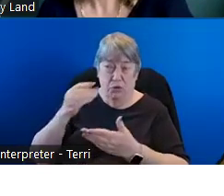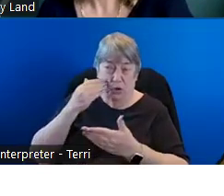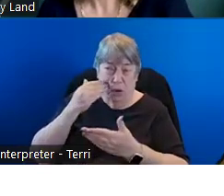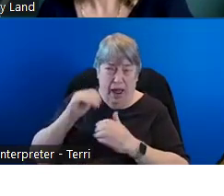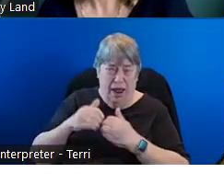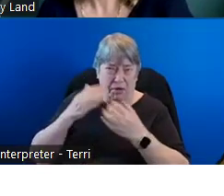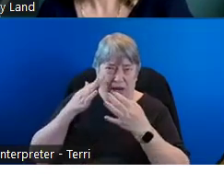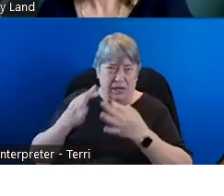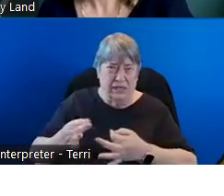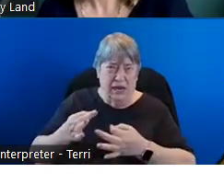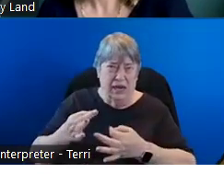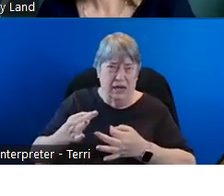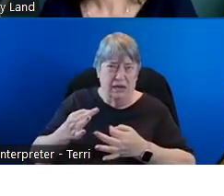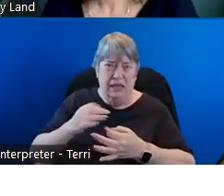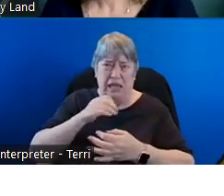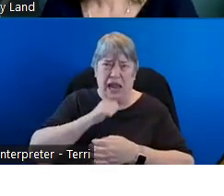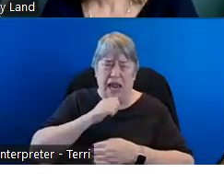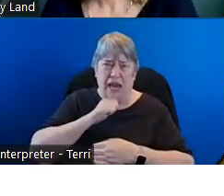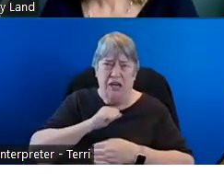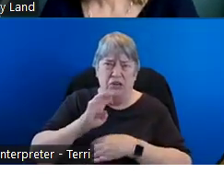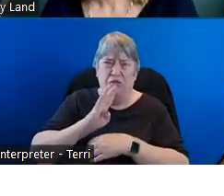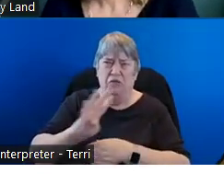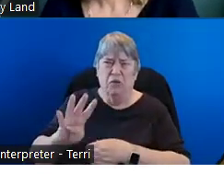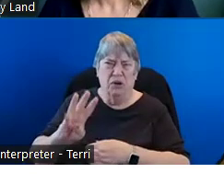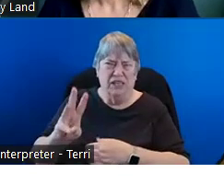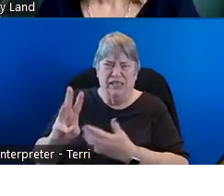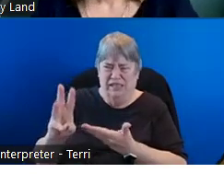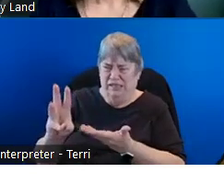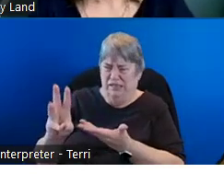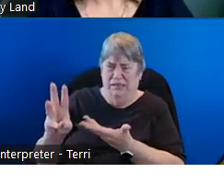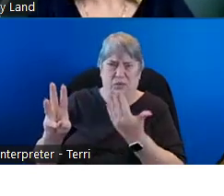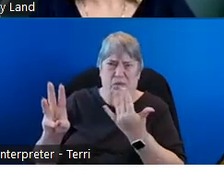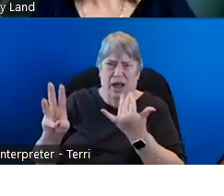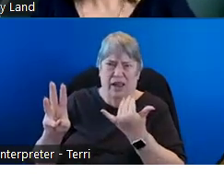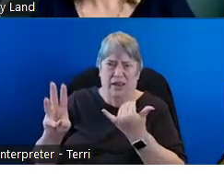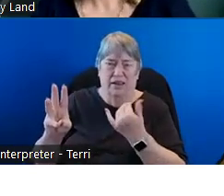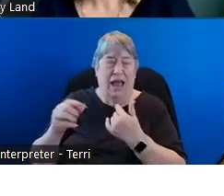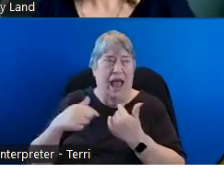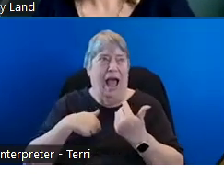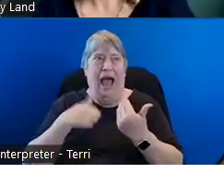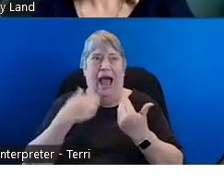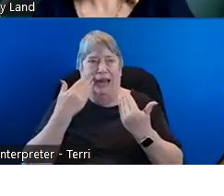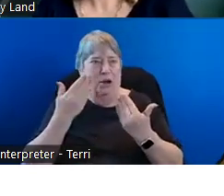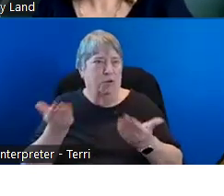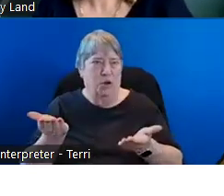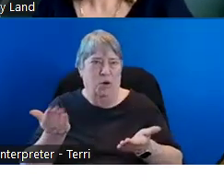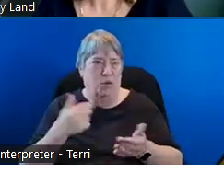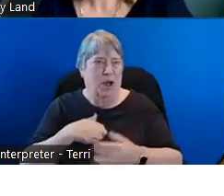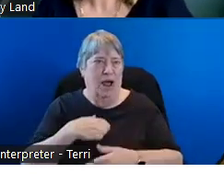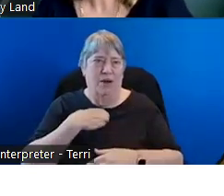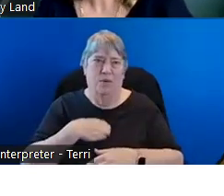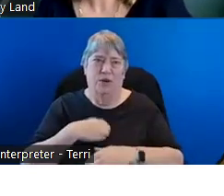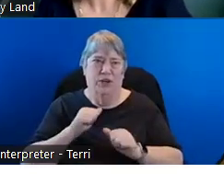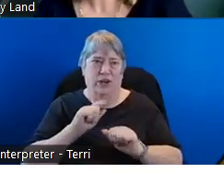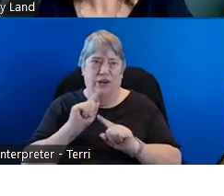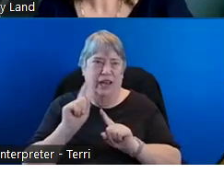use the age of 46 versus a different older age. I do not. I wish I had that answer for you.